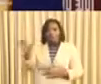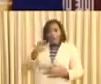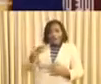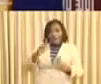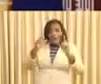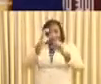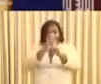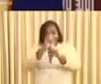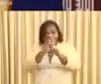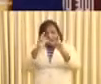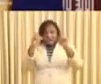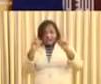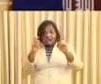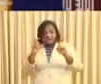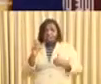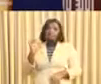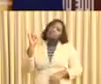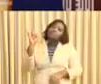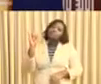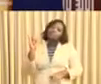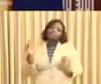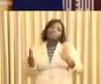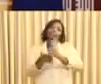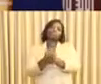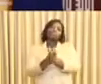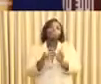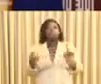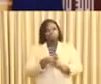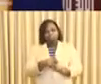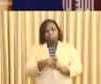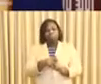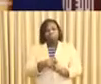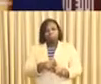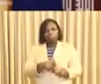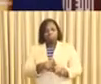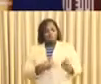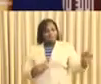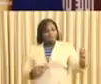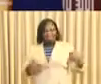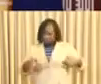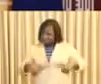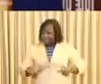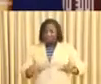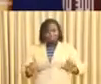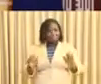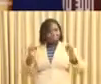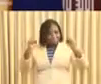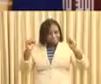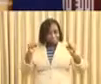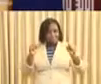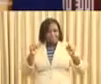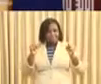proving positive. We are still very much in uncharted territory, and